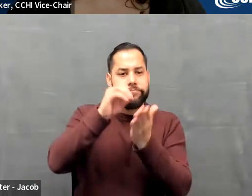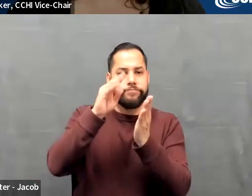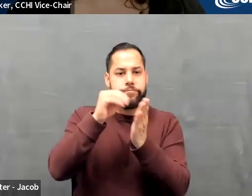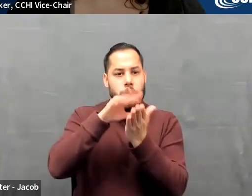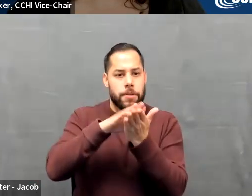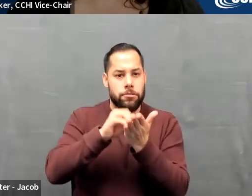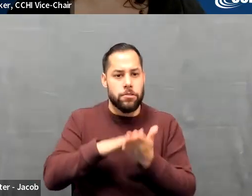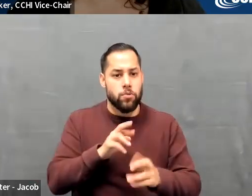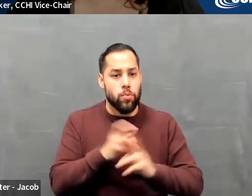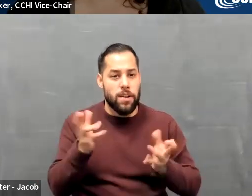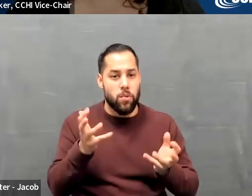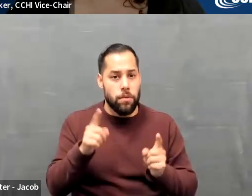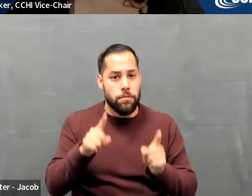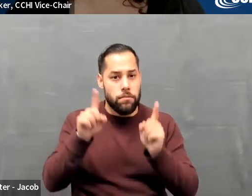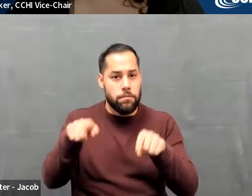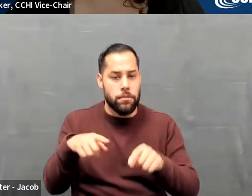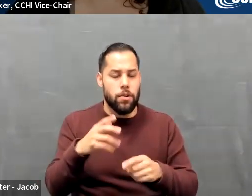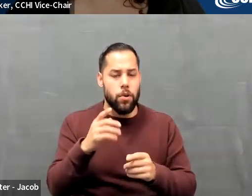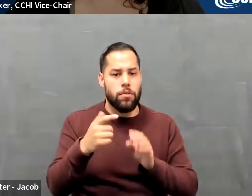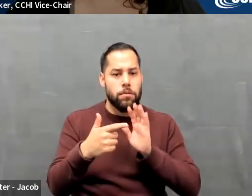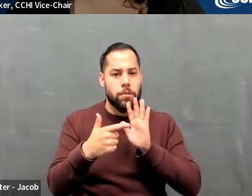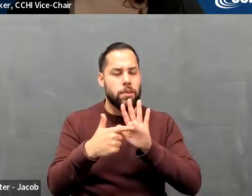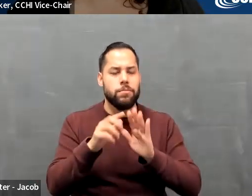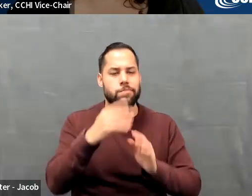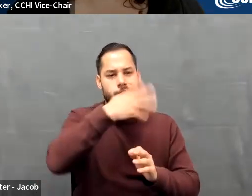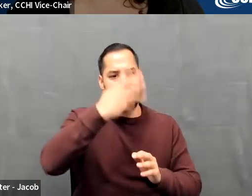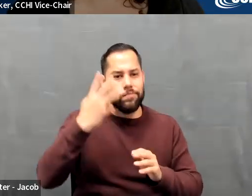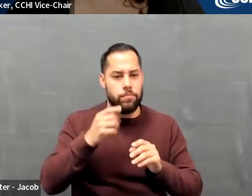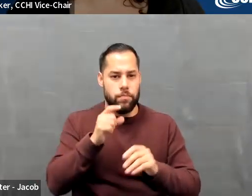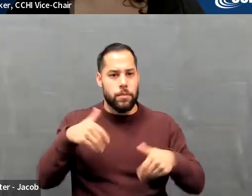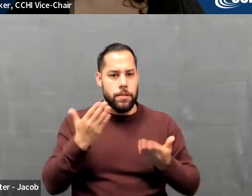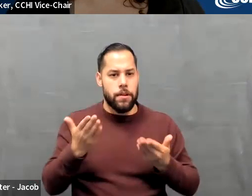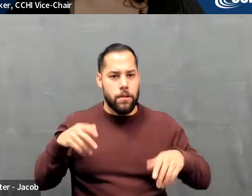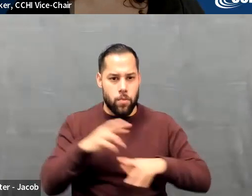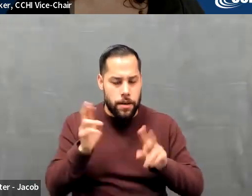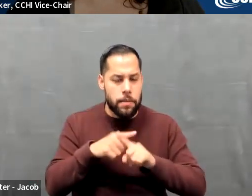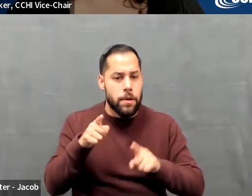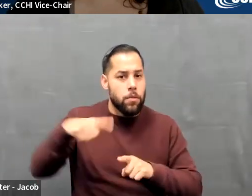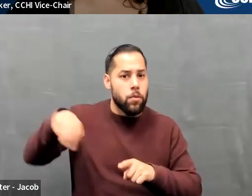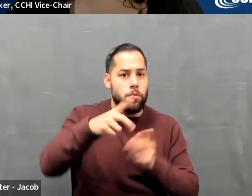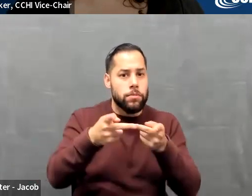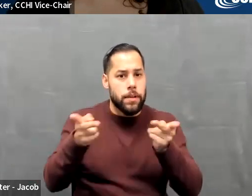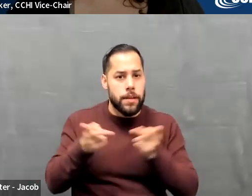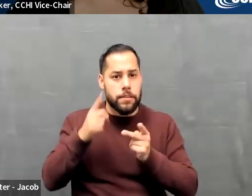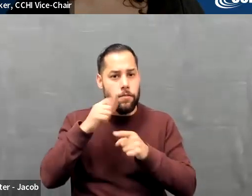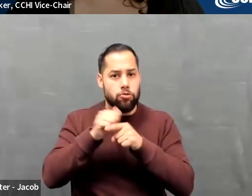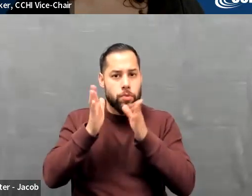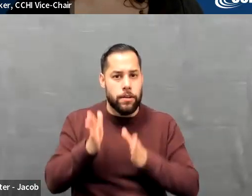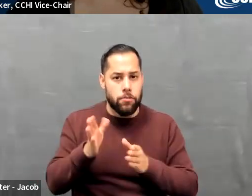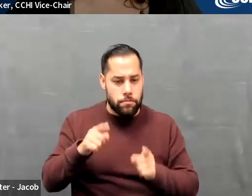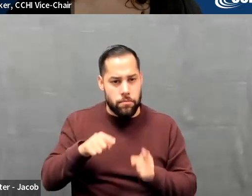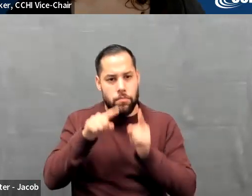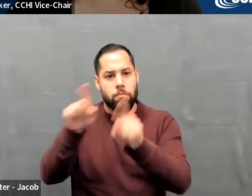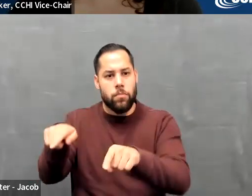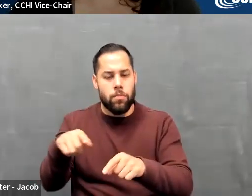to go to a safe place that they can be checked. So those places are places for trainers. To